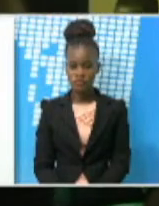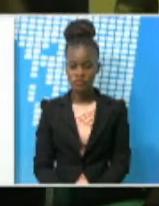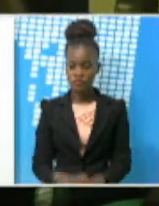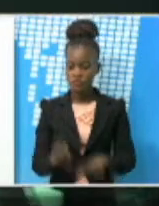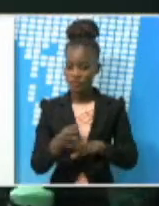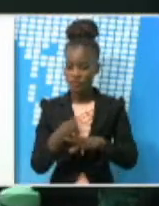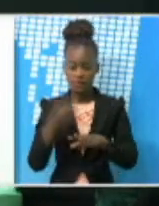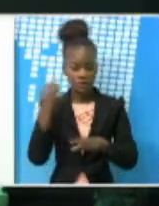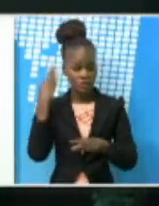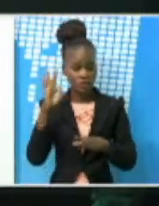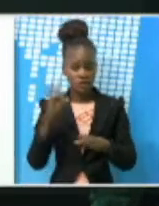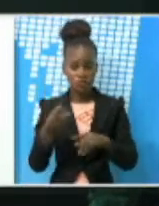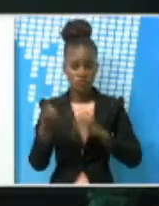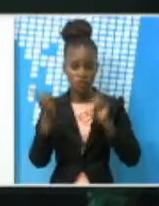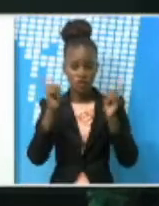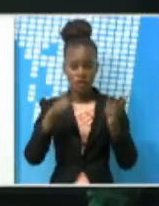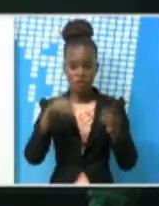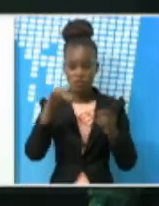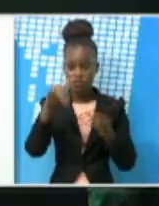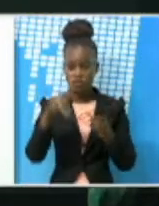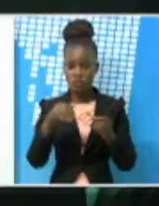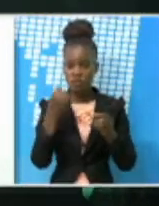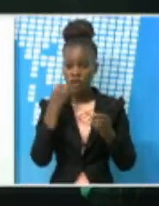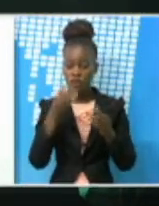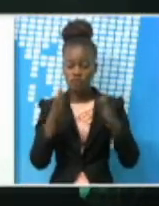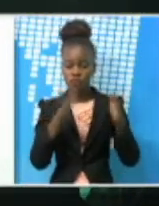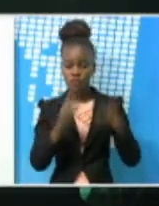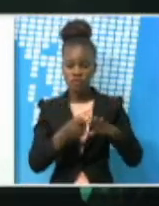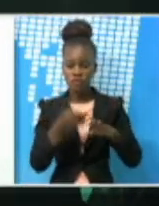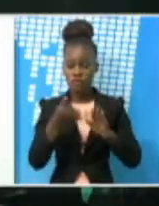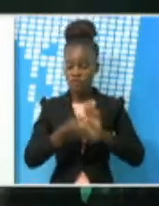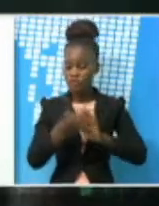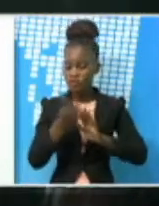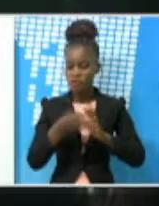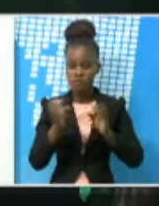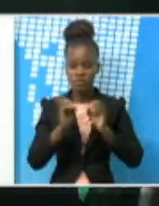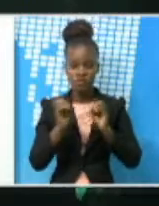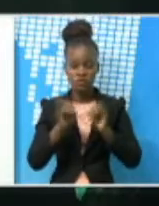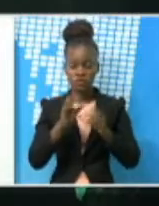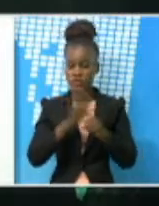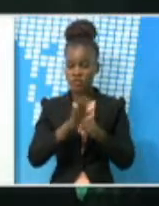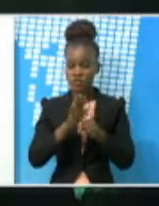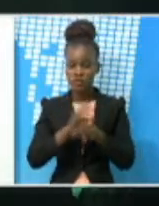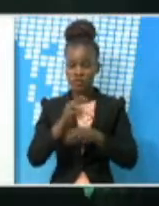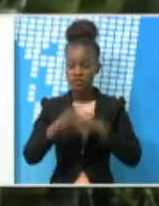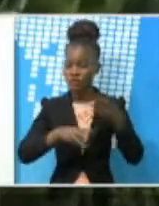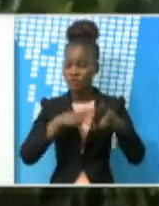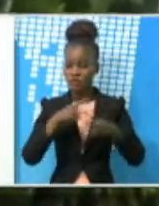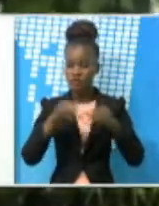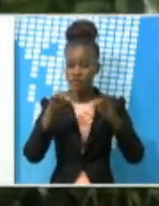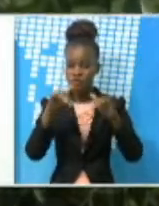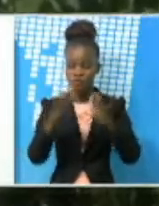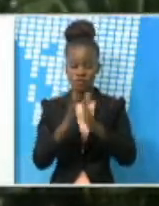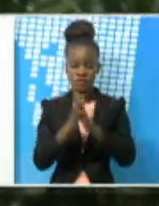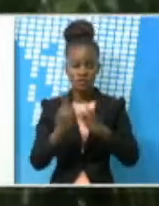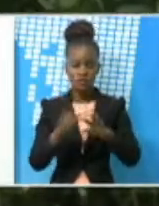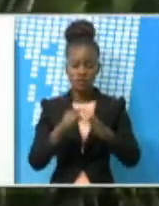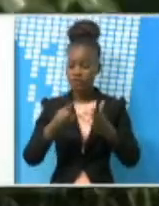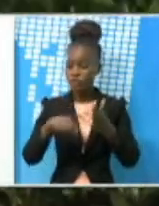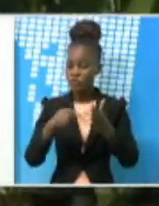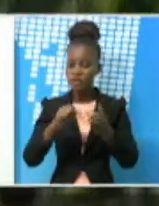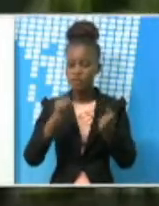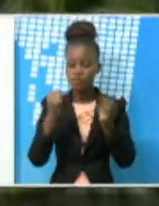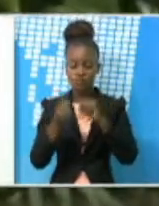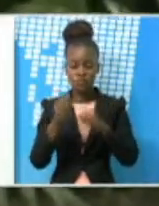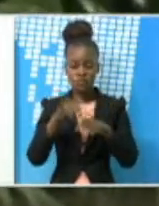Finance, believes that this is strategic when there is a lot of money in the global systems to finance climate change that